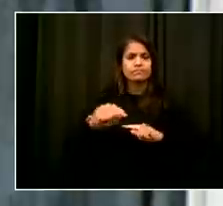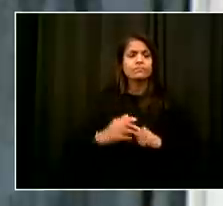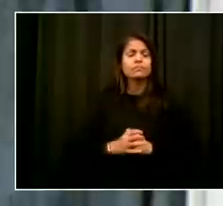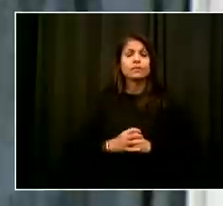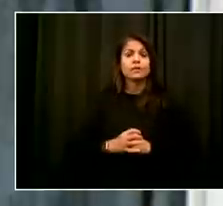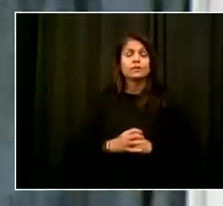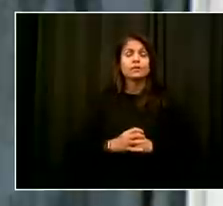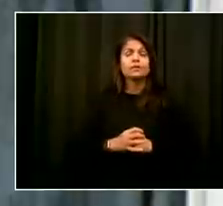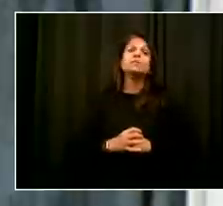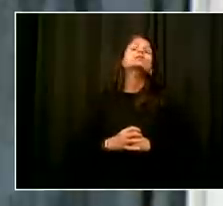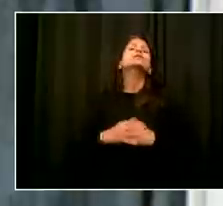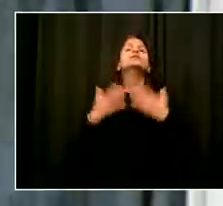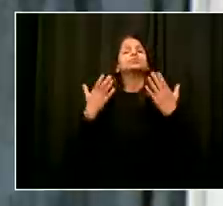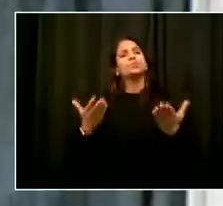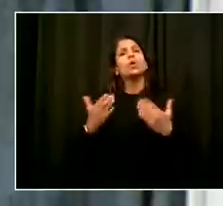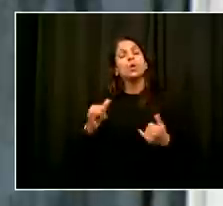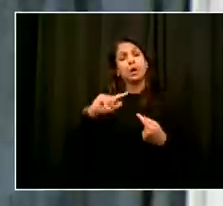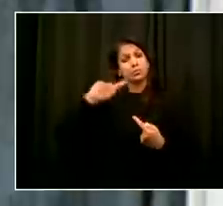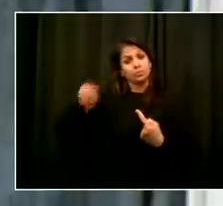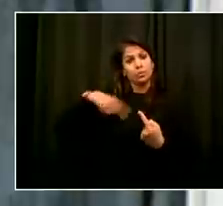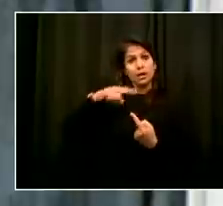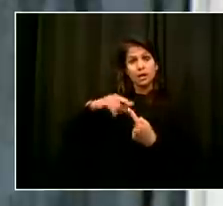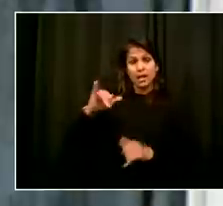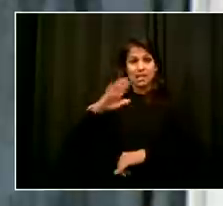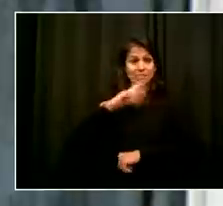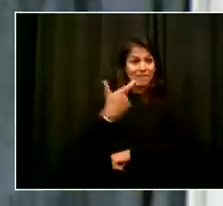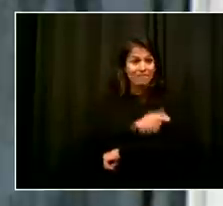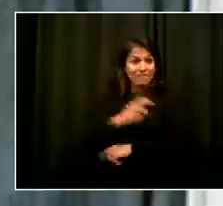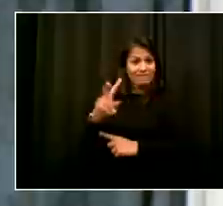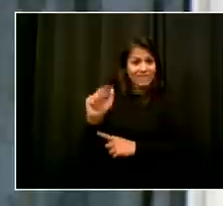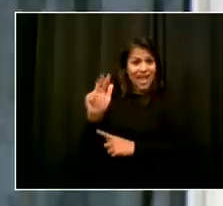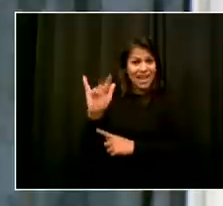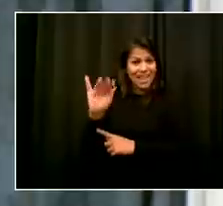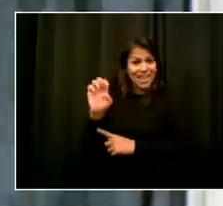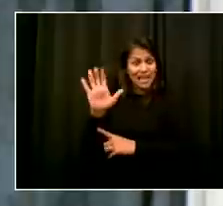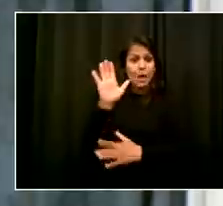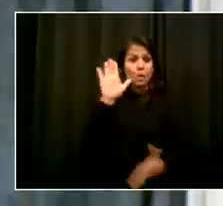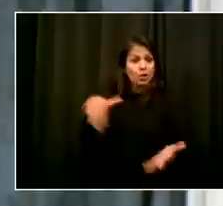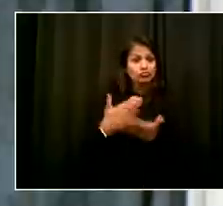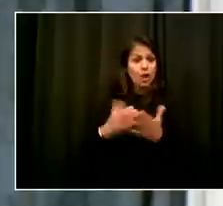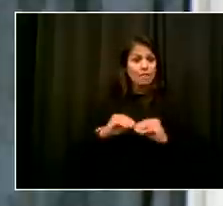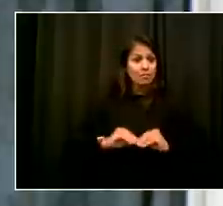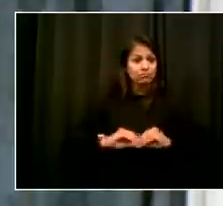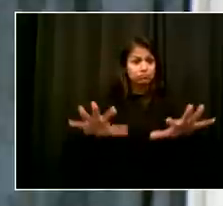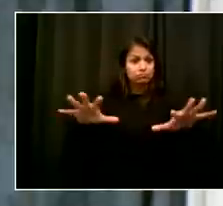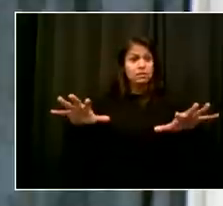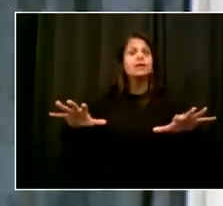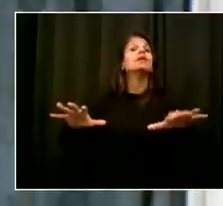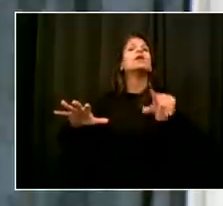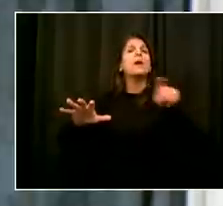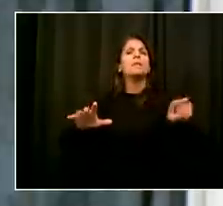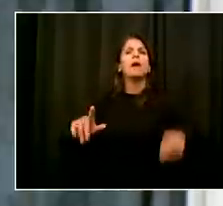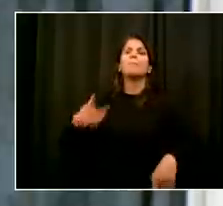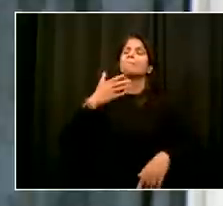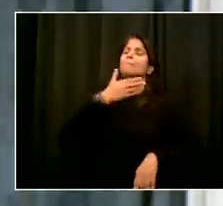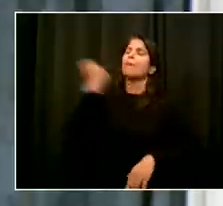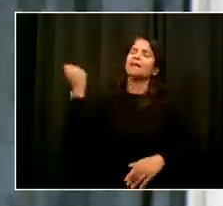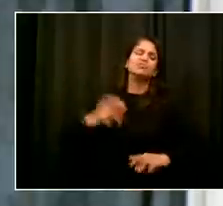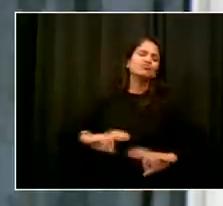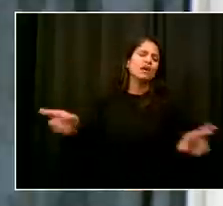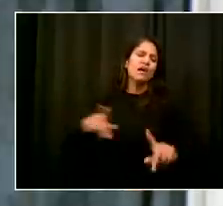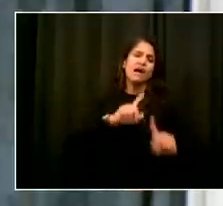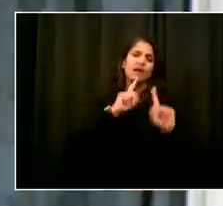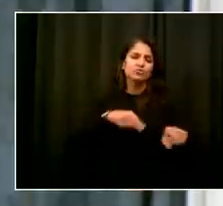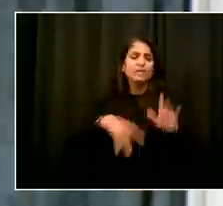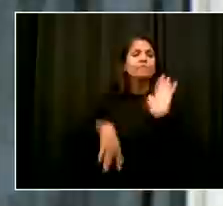with a vaccine on the horizon, I think that is the most likely destination, the most likely point at which we will be able to say that with